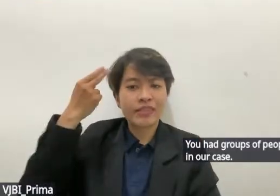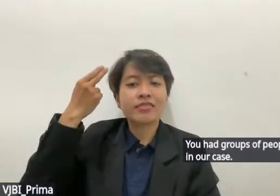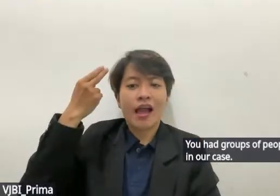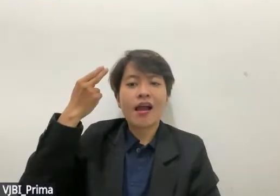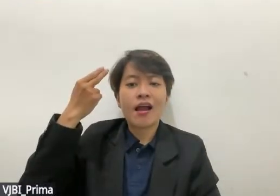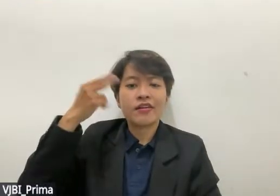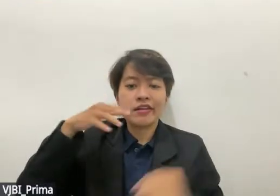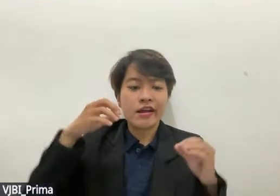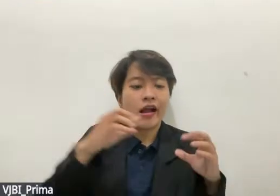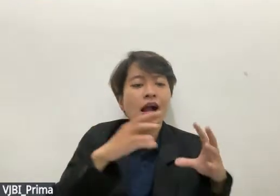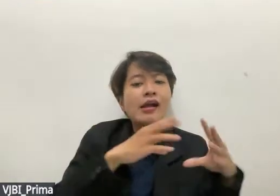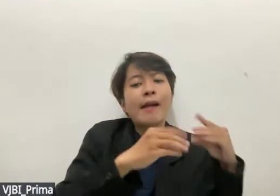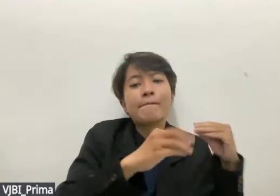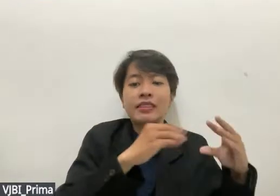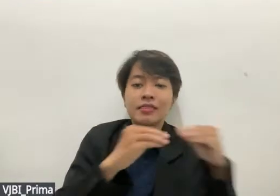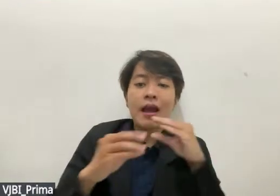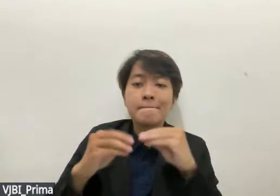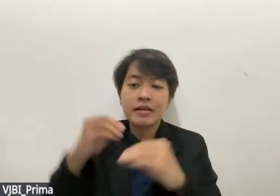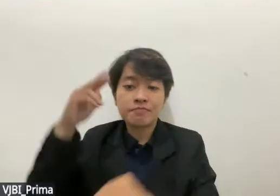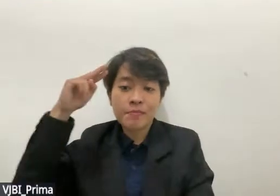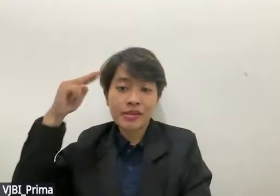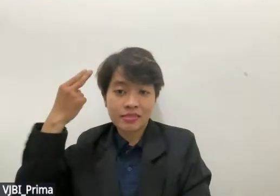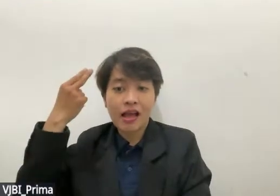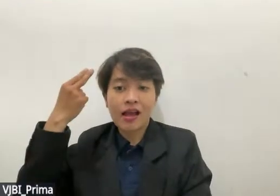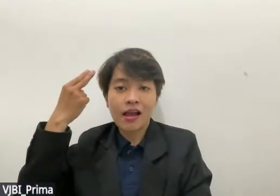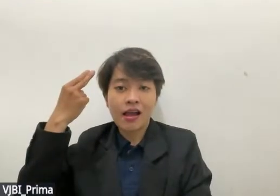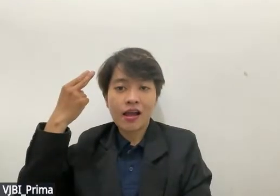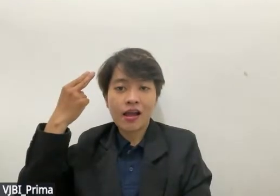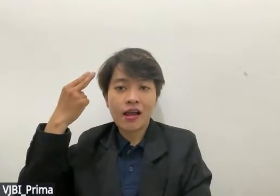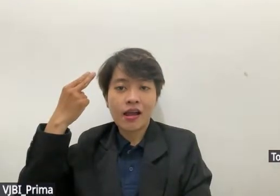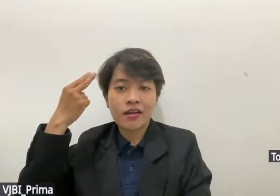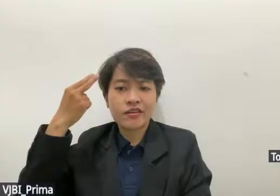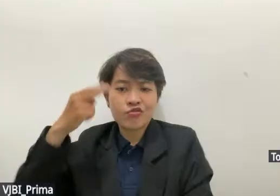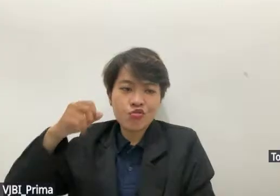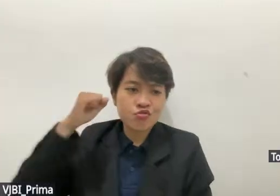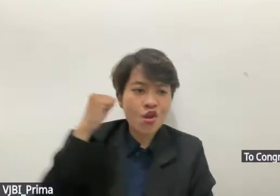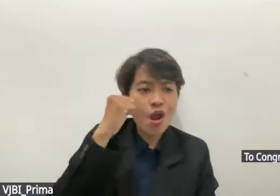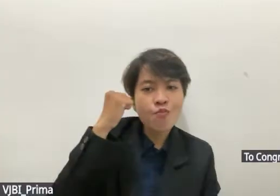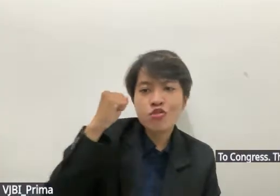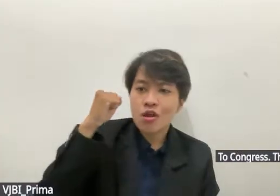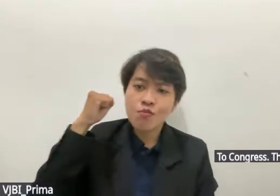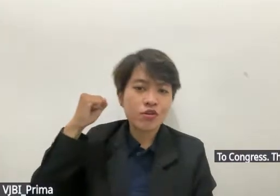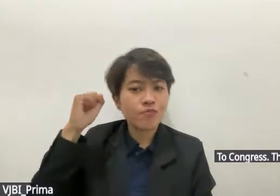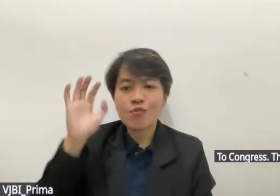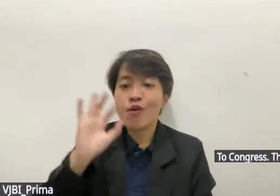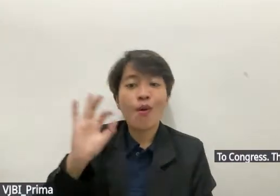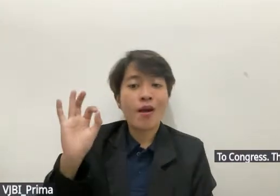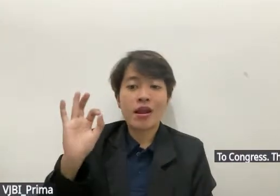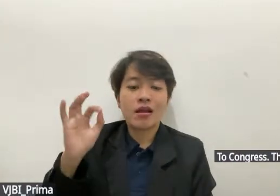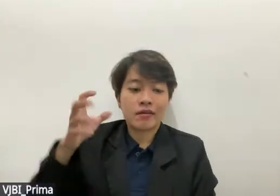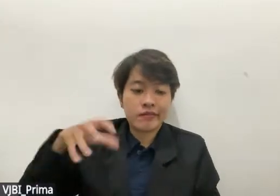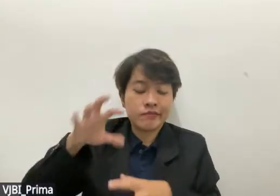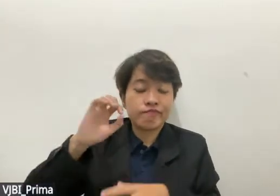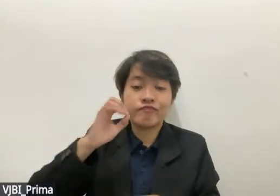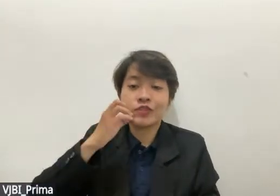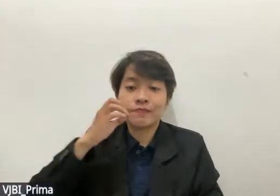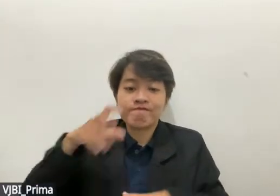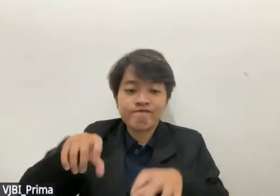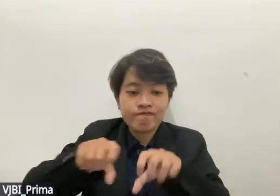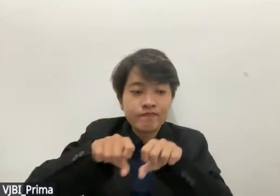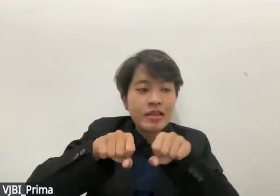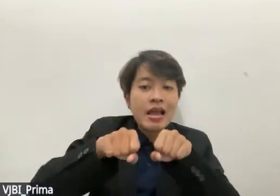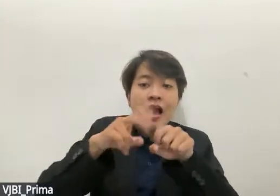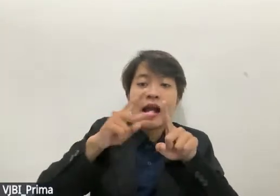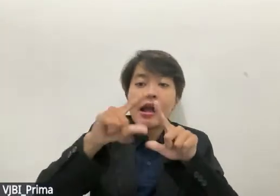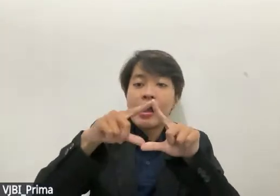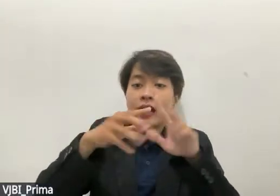Congress. There is no ramp. There was no ramp at that point. People were crawling up